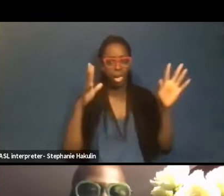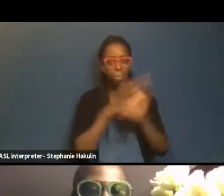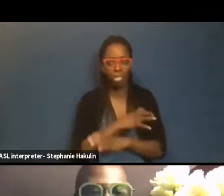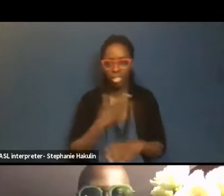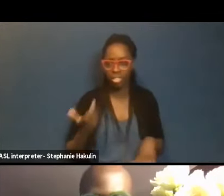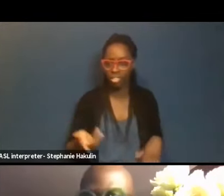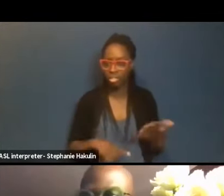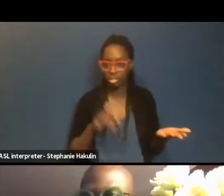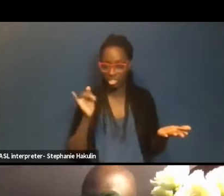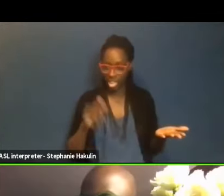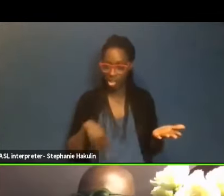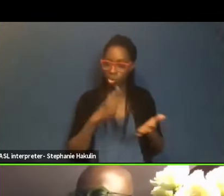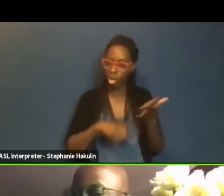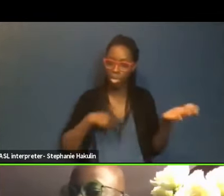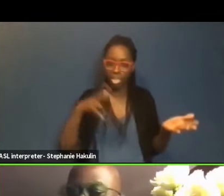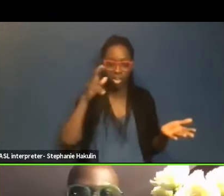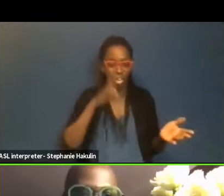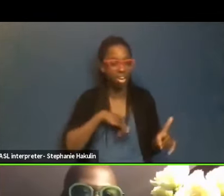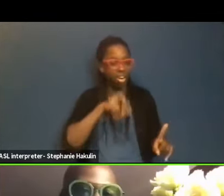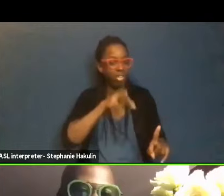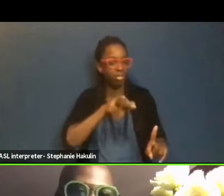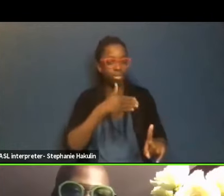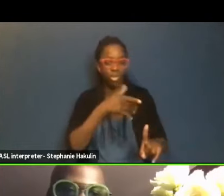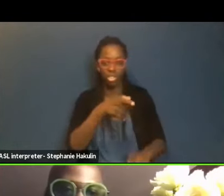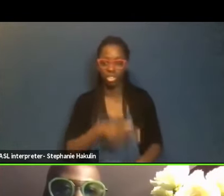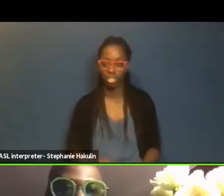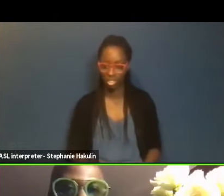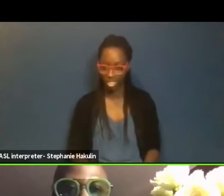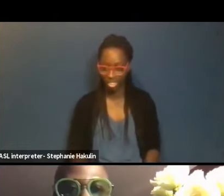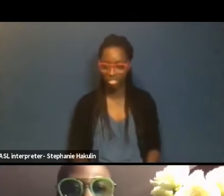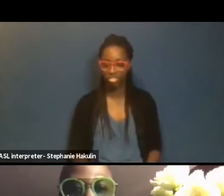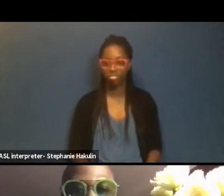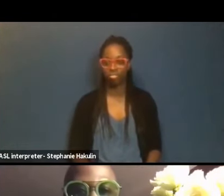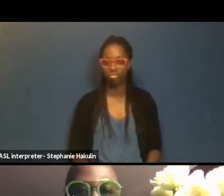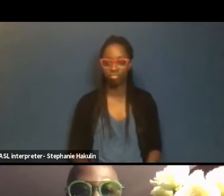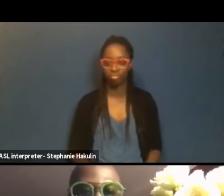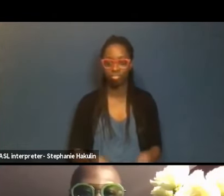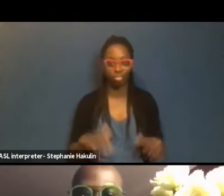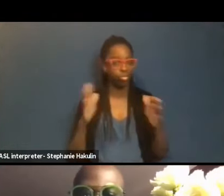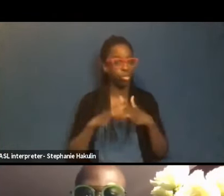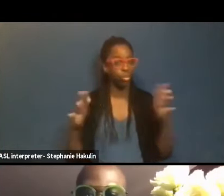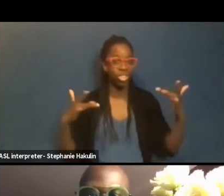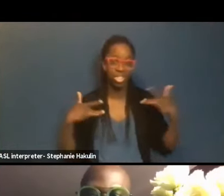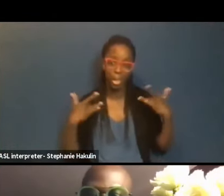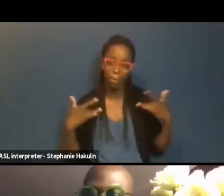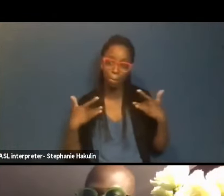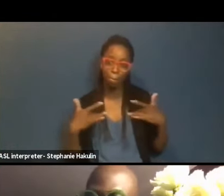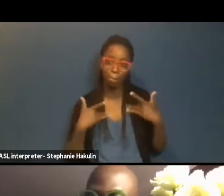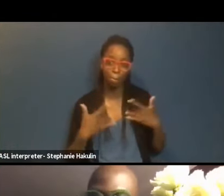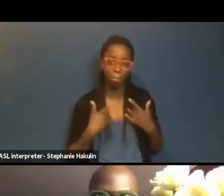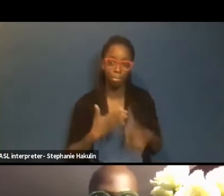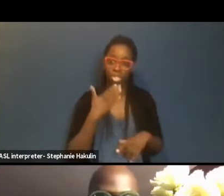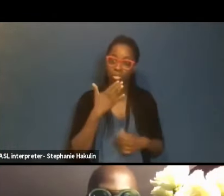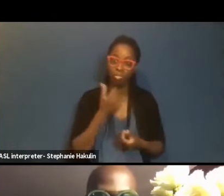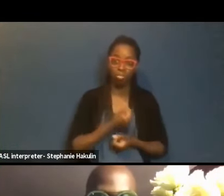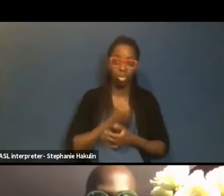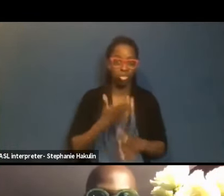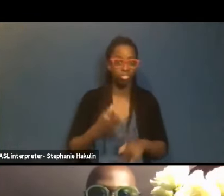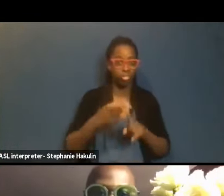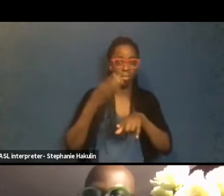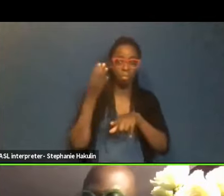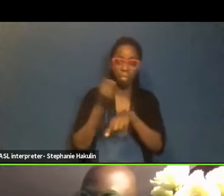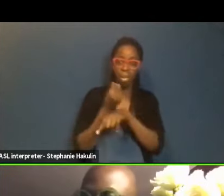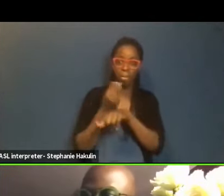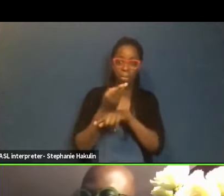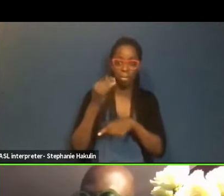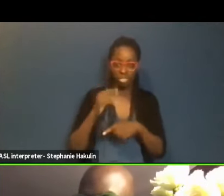love it. Hey, Sydney. What's going? Good? Thank you to those poets from Miami, from low to high. We got an 8.5.